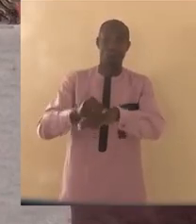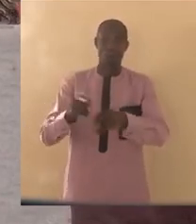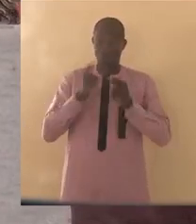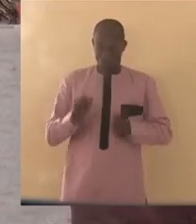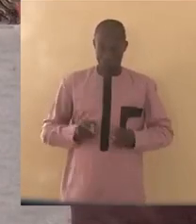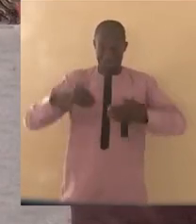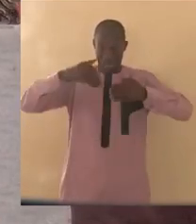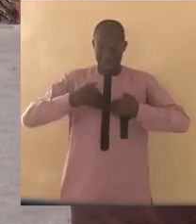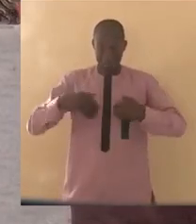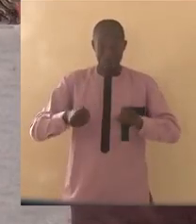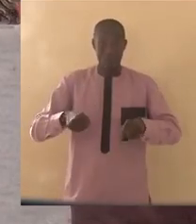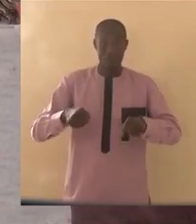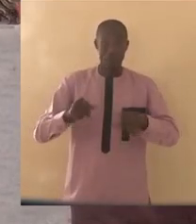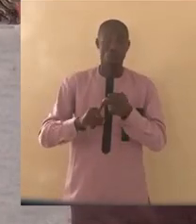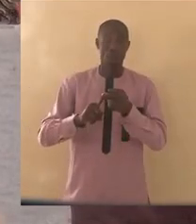Human beings have the capacity